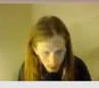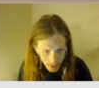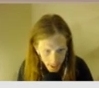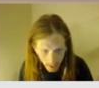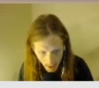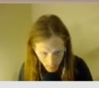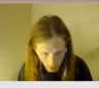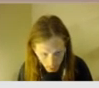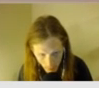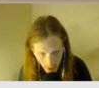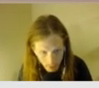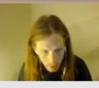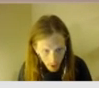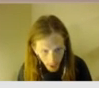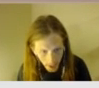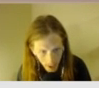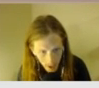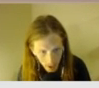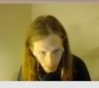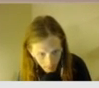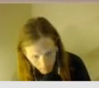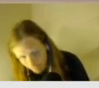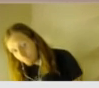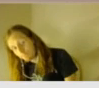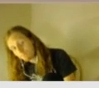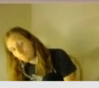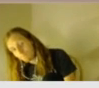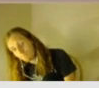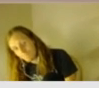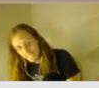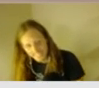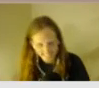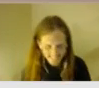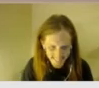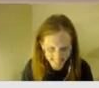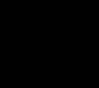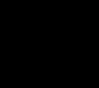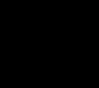a lovely day. Give Michael some love and goodbye. Thank you very much.